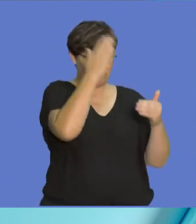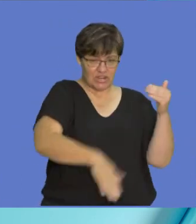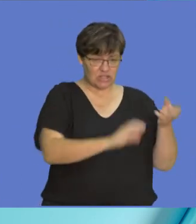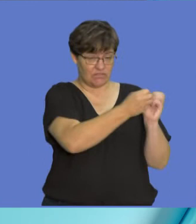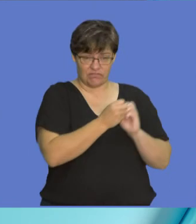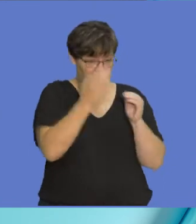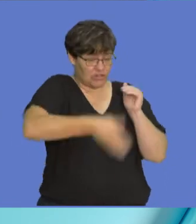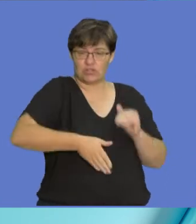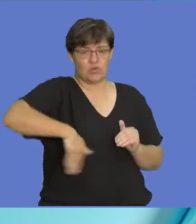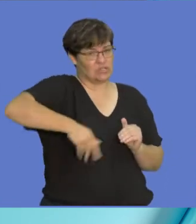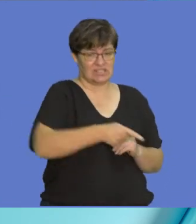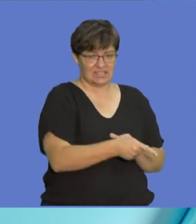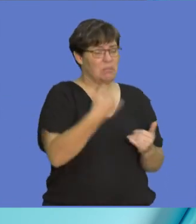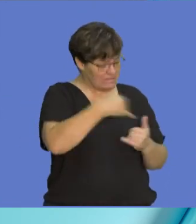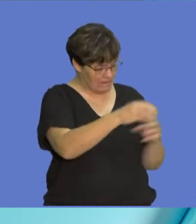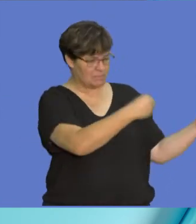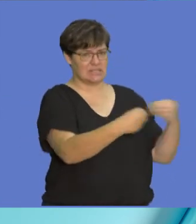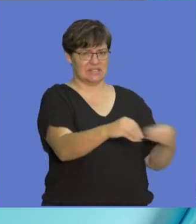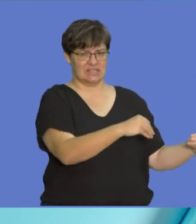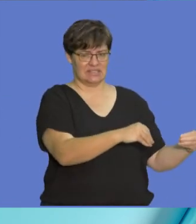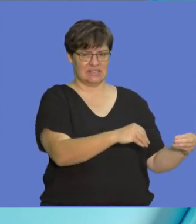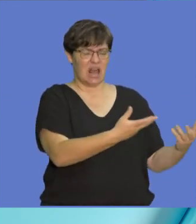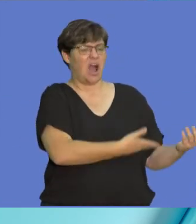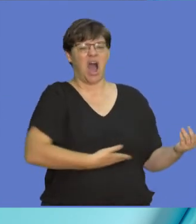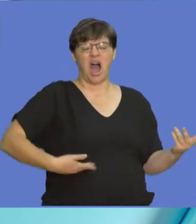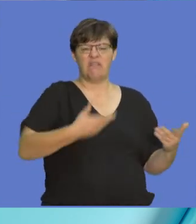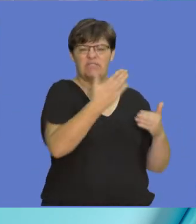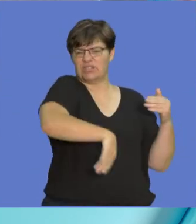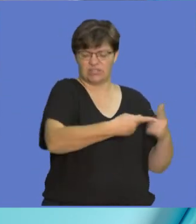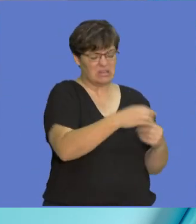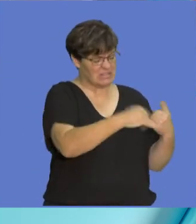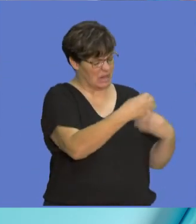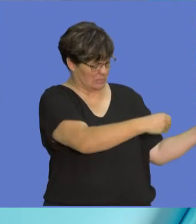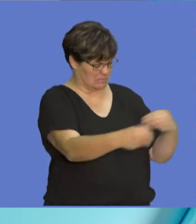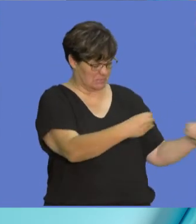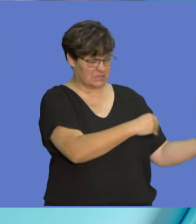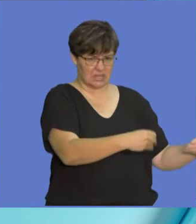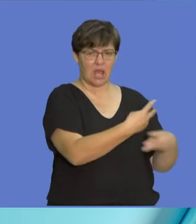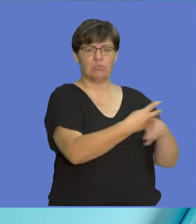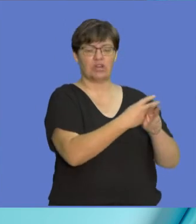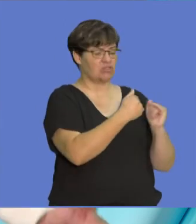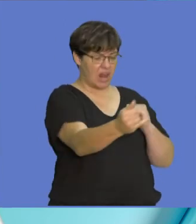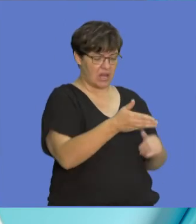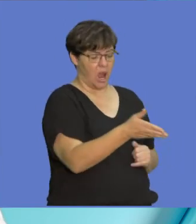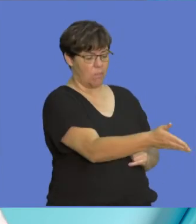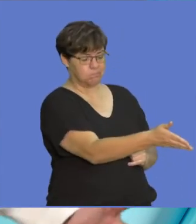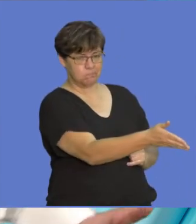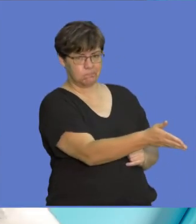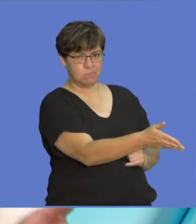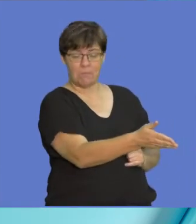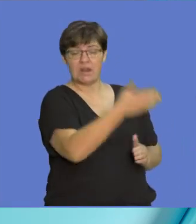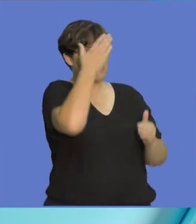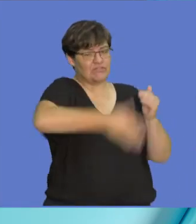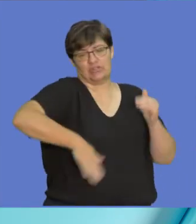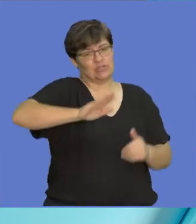manufactured, that means they were in a semi-state of manufacture, somewhere on the production line, not completely produced as